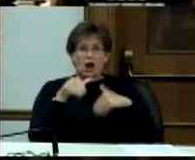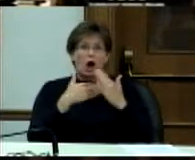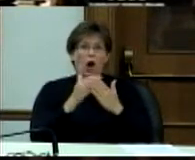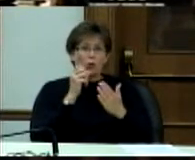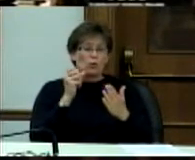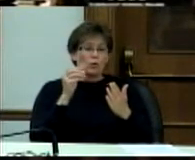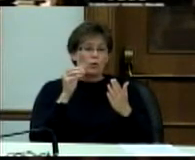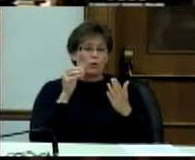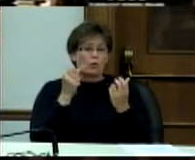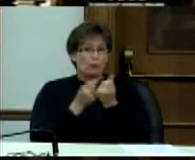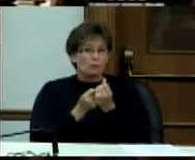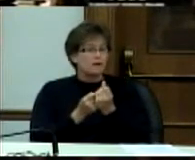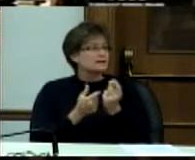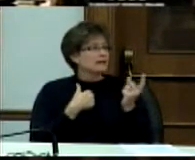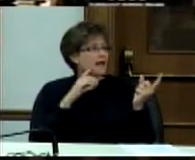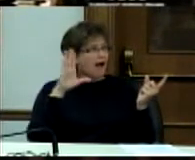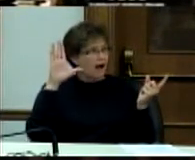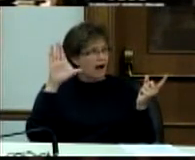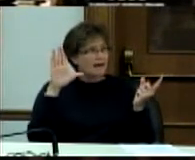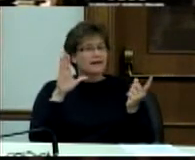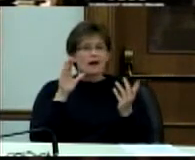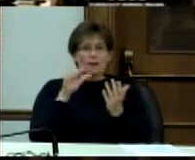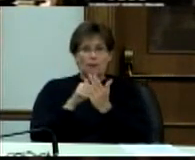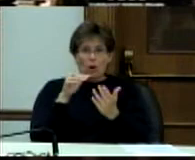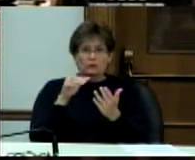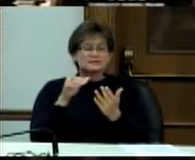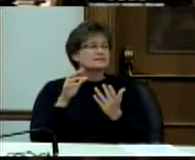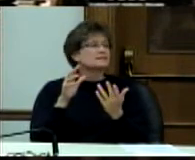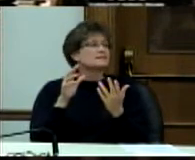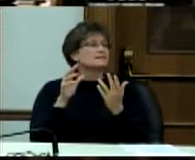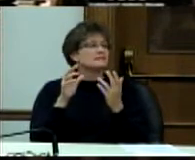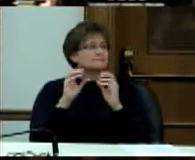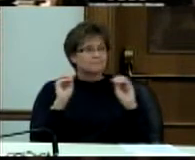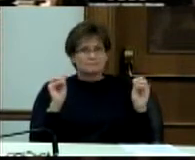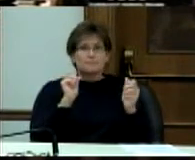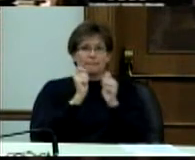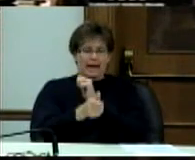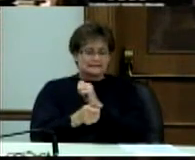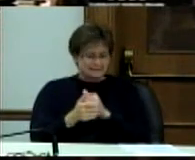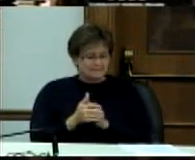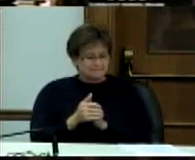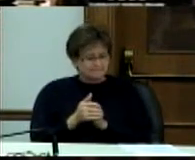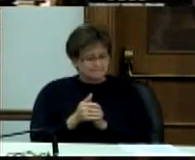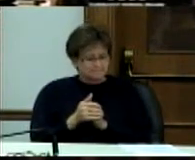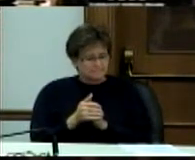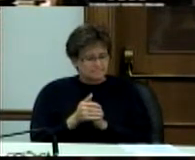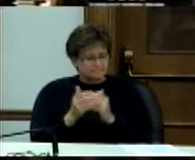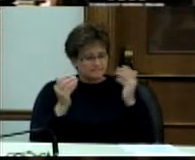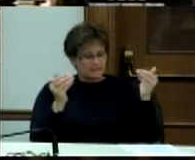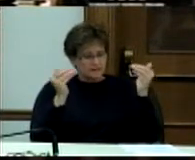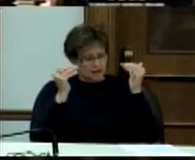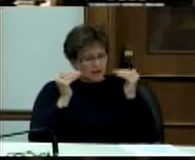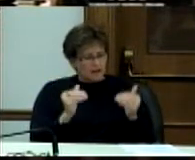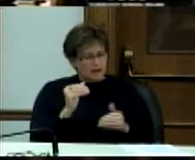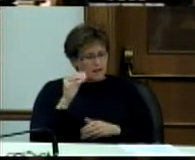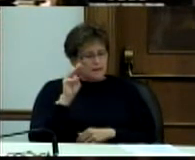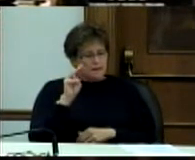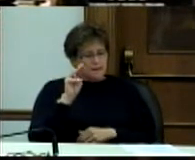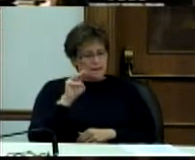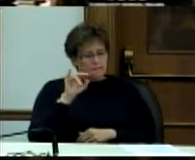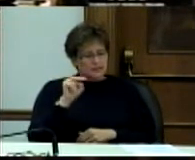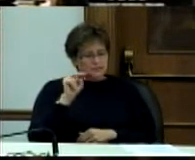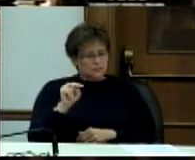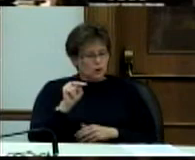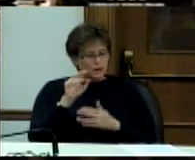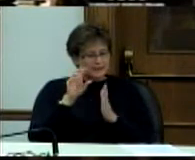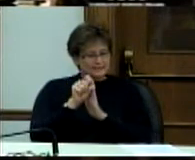Hearing none, all those in favor signify by saying aye. Aye. Opposed, same sign. Motion carries. Next, Minnesota